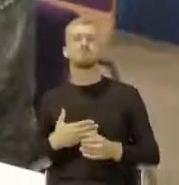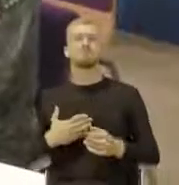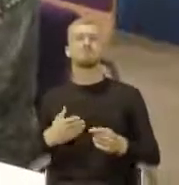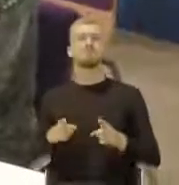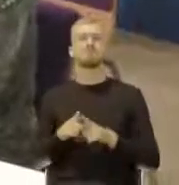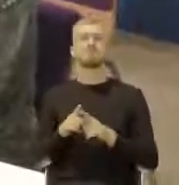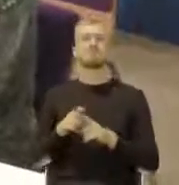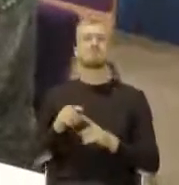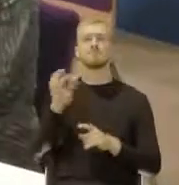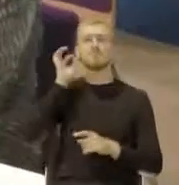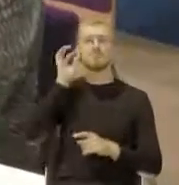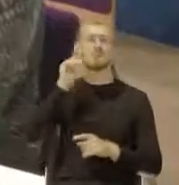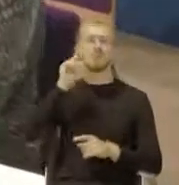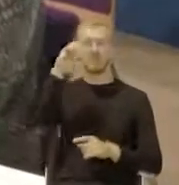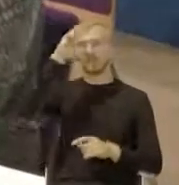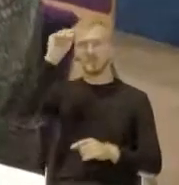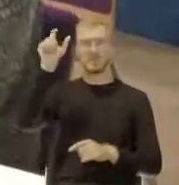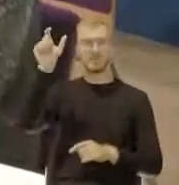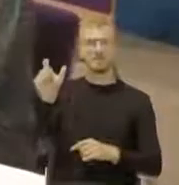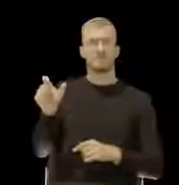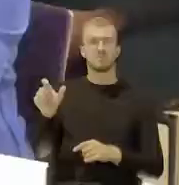Africa on Resilience.